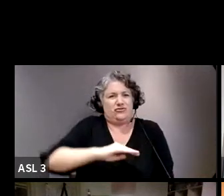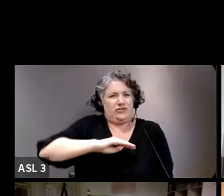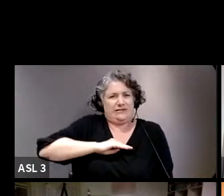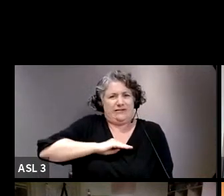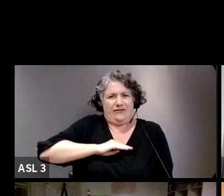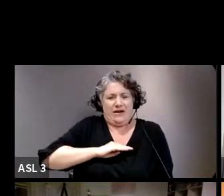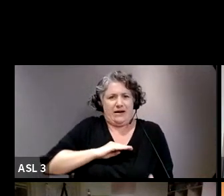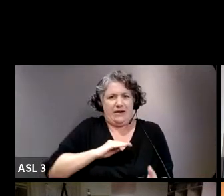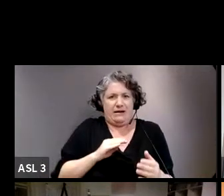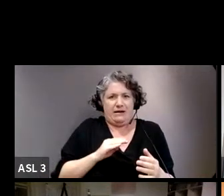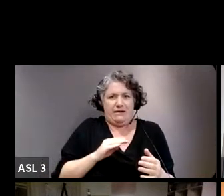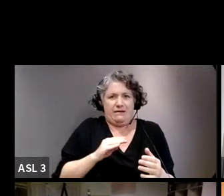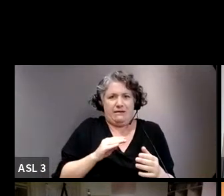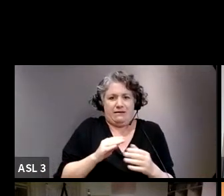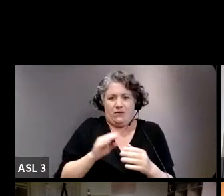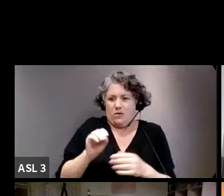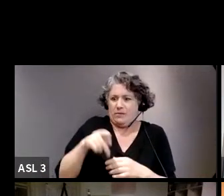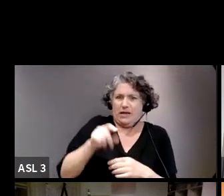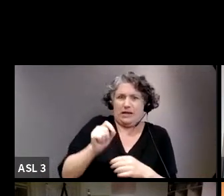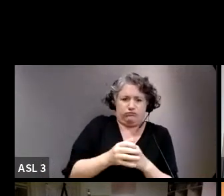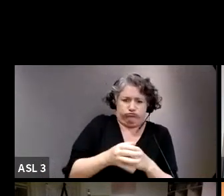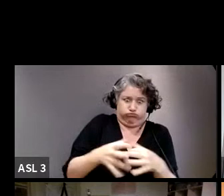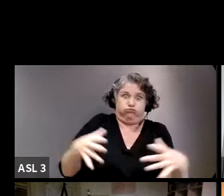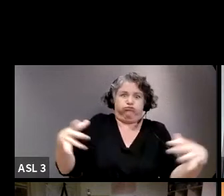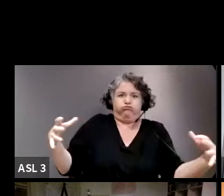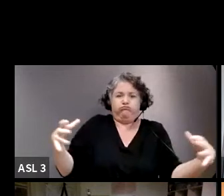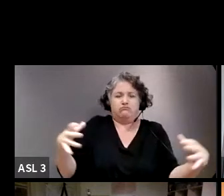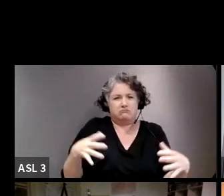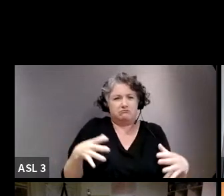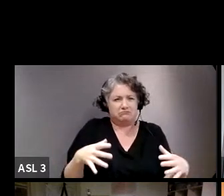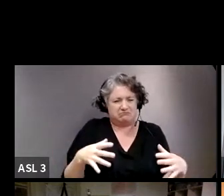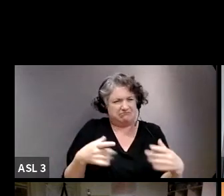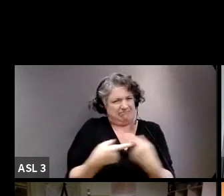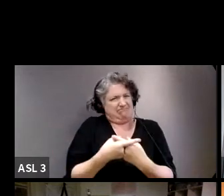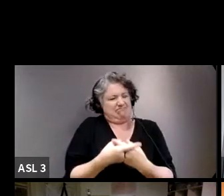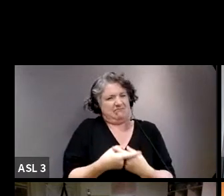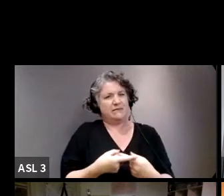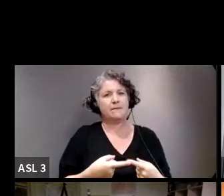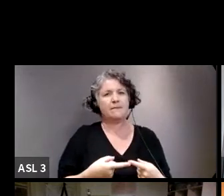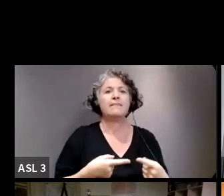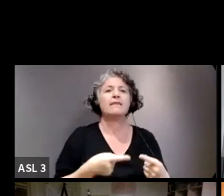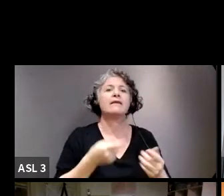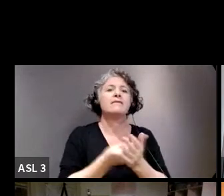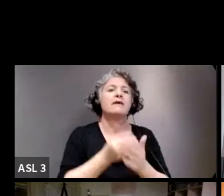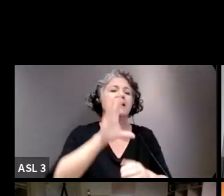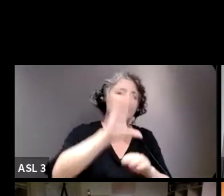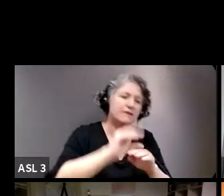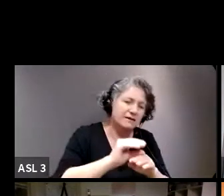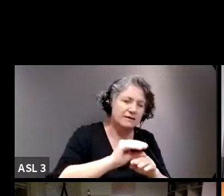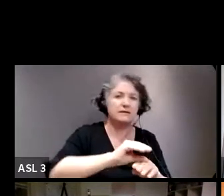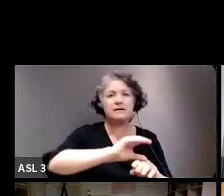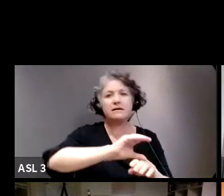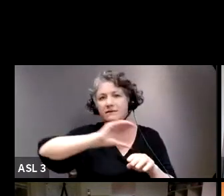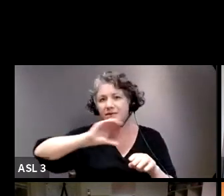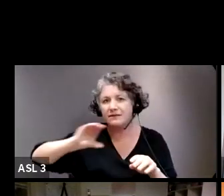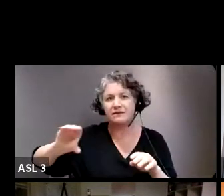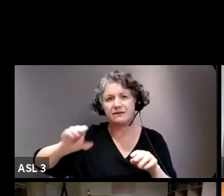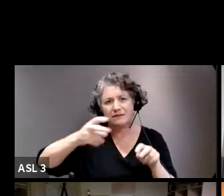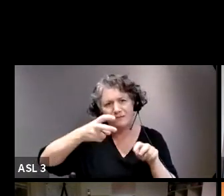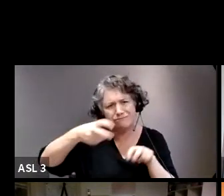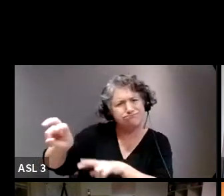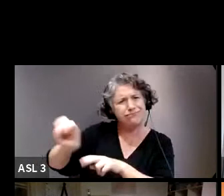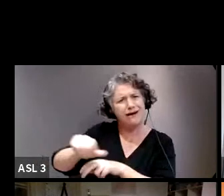expanding the ops particularly amidst calls for defunding detaching tasking and alternatives